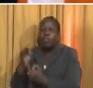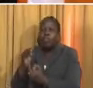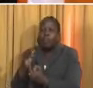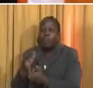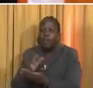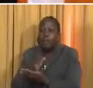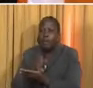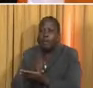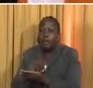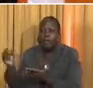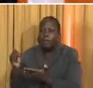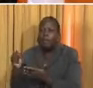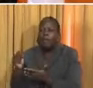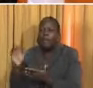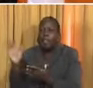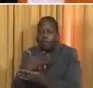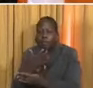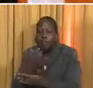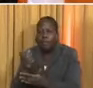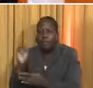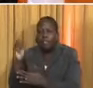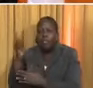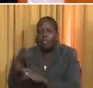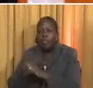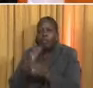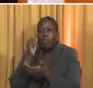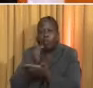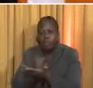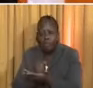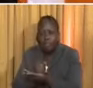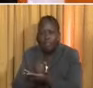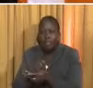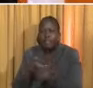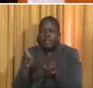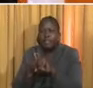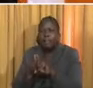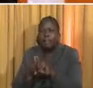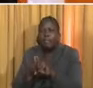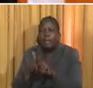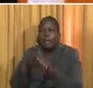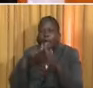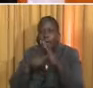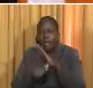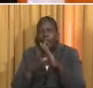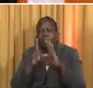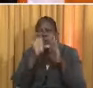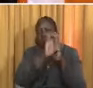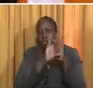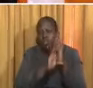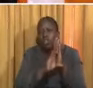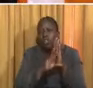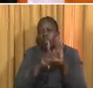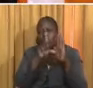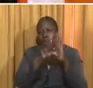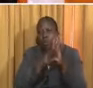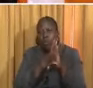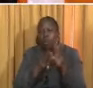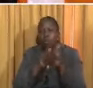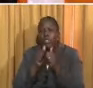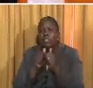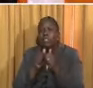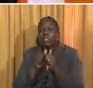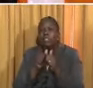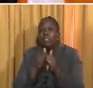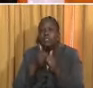in Parliament against the President for engaging in gross violation of the Constitution or of the law, or committing a crime